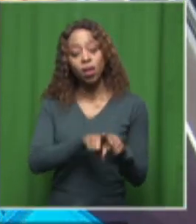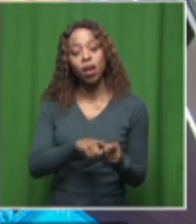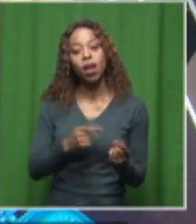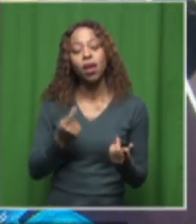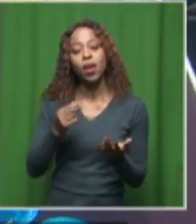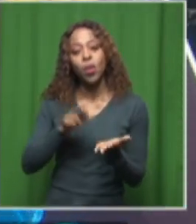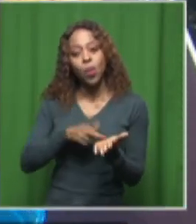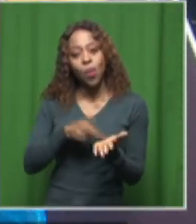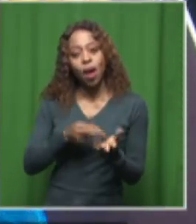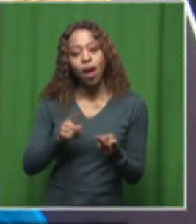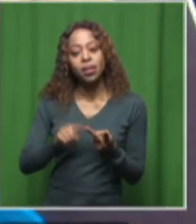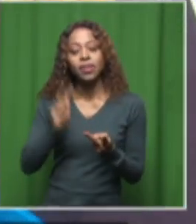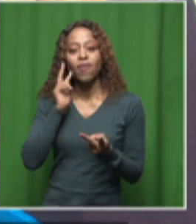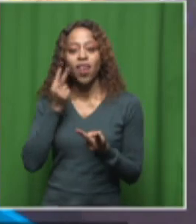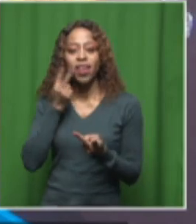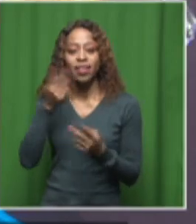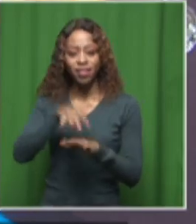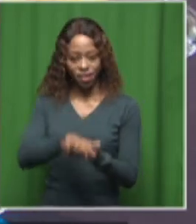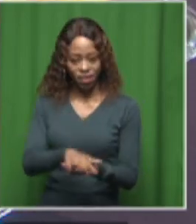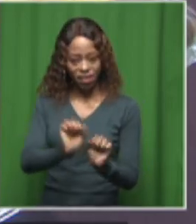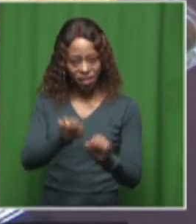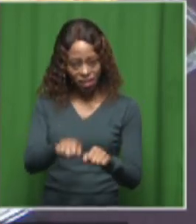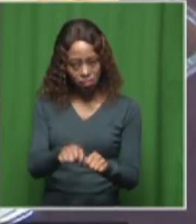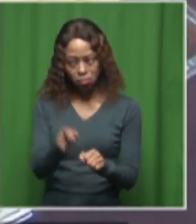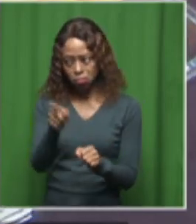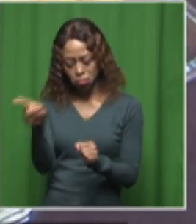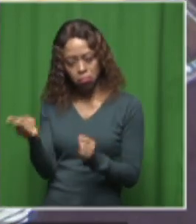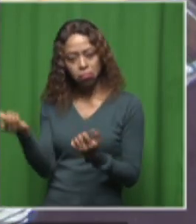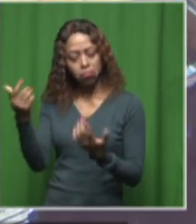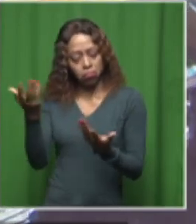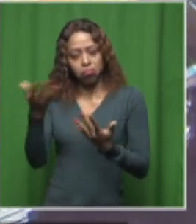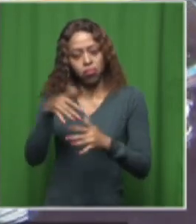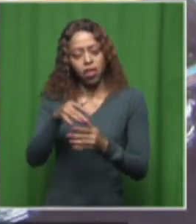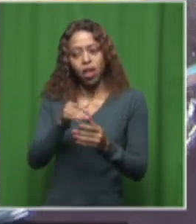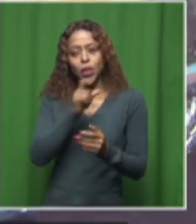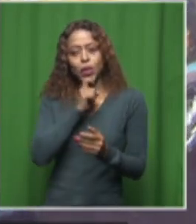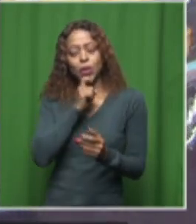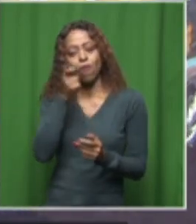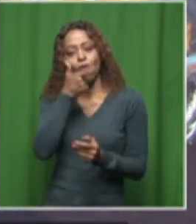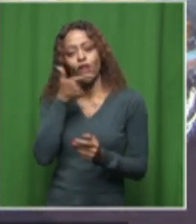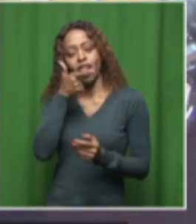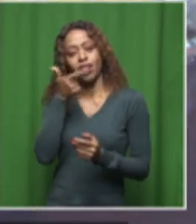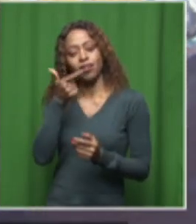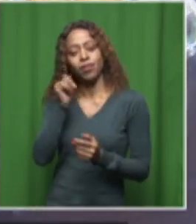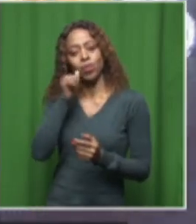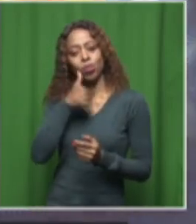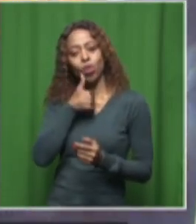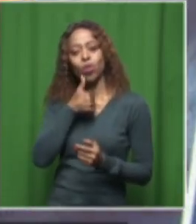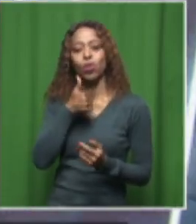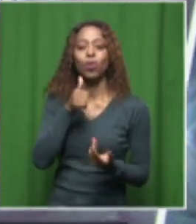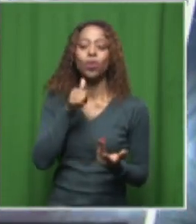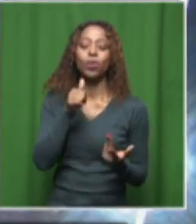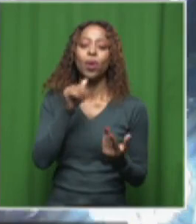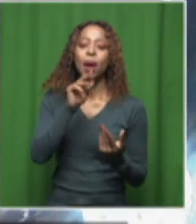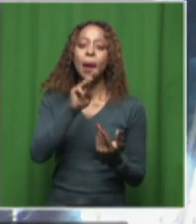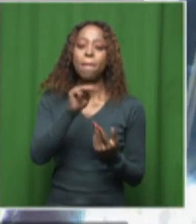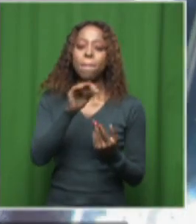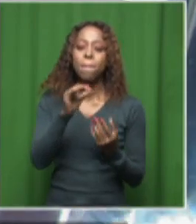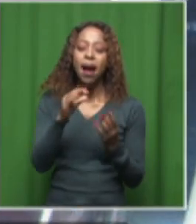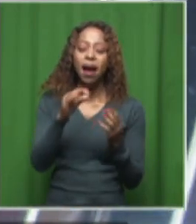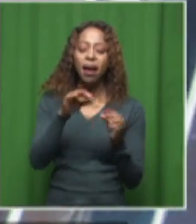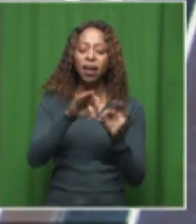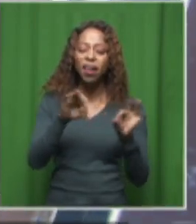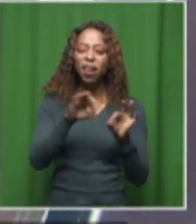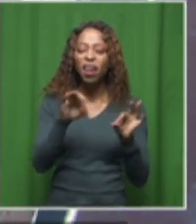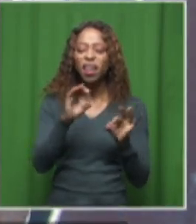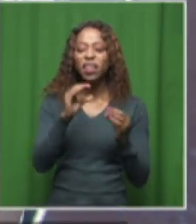with veggies cut up and the chicken strips. Right. Got you. That can be thrown the next day into your lunch boxes. Mac and cheese can also work the next